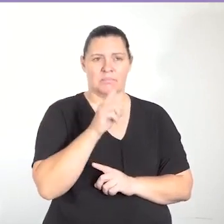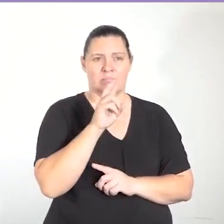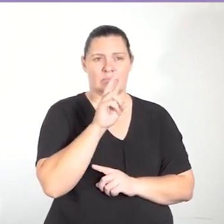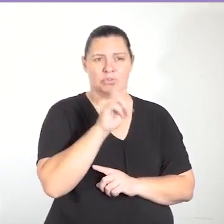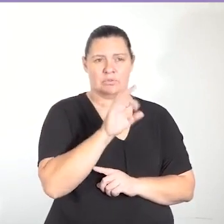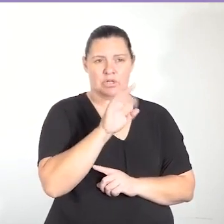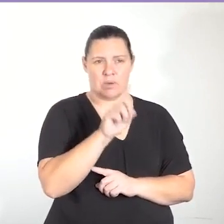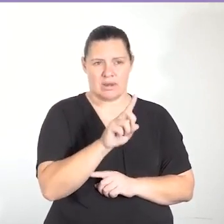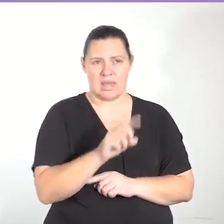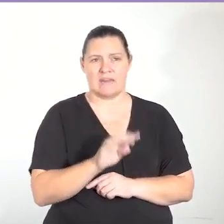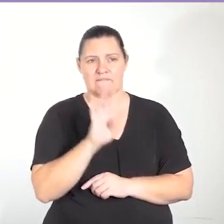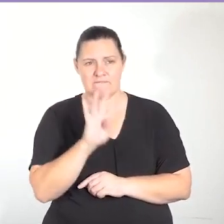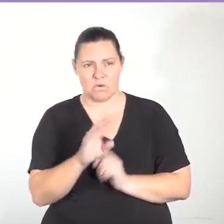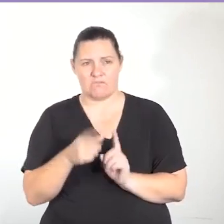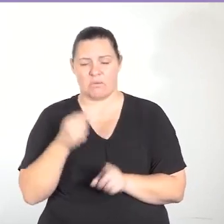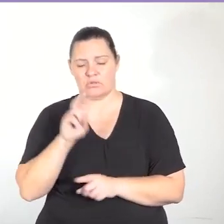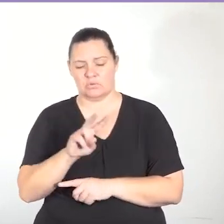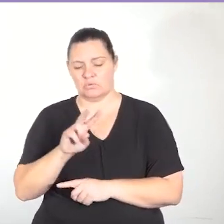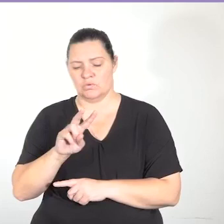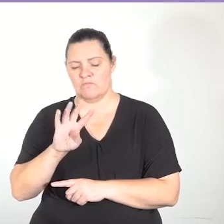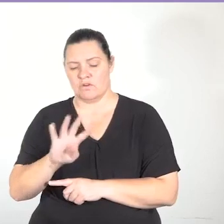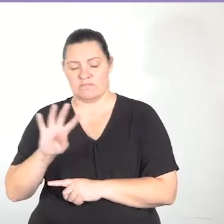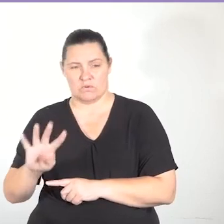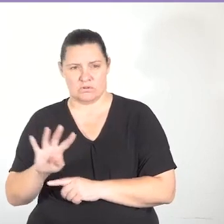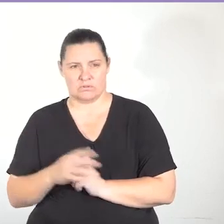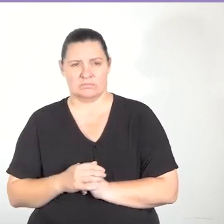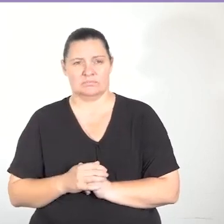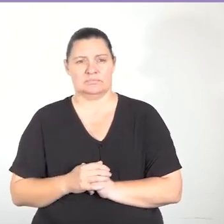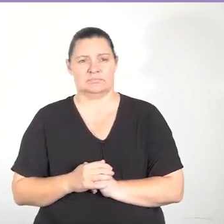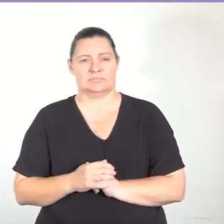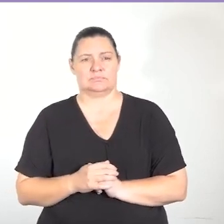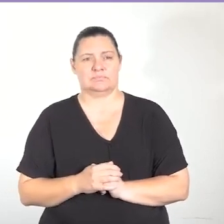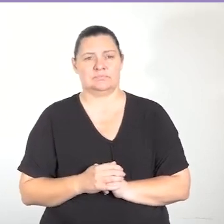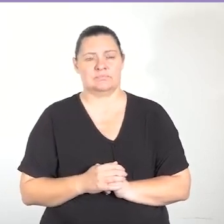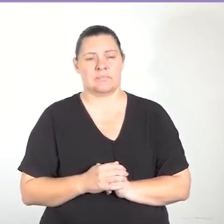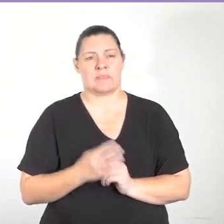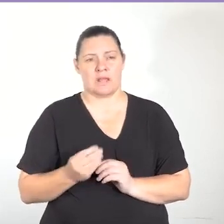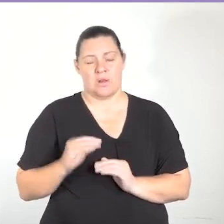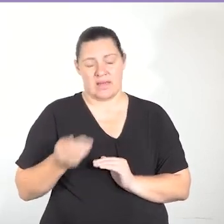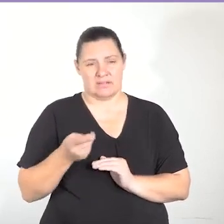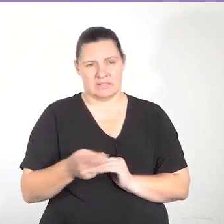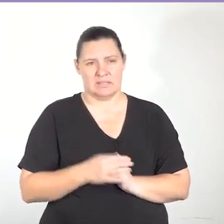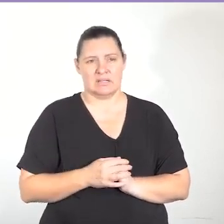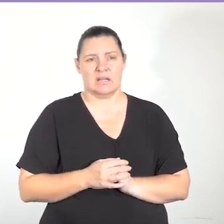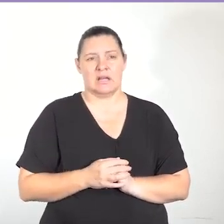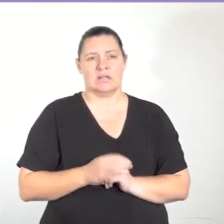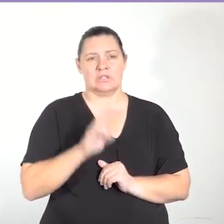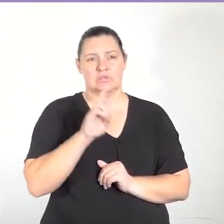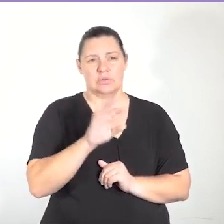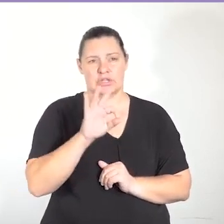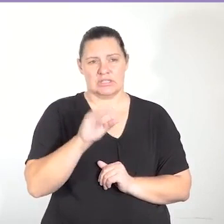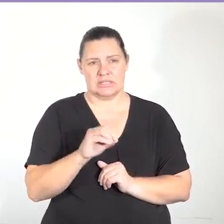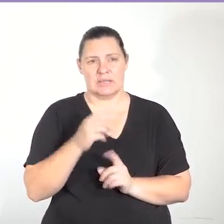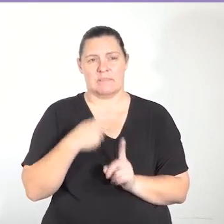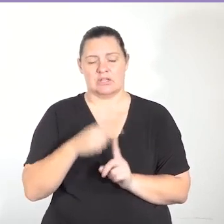and taken away 4 from the 244, we are first going to add these rounded off answers, and now I have 230